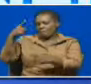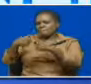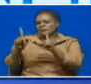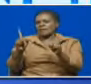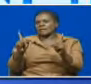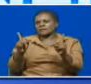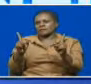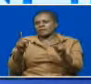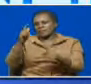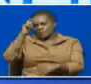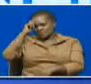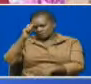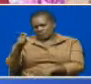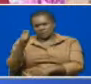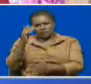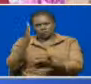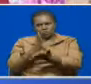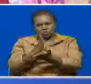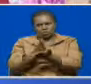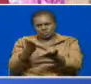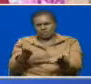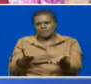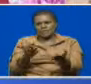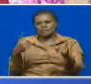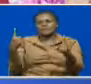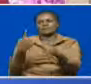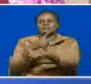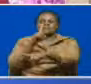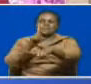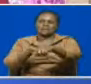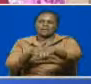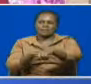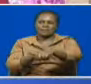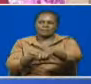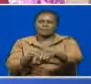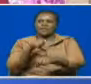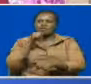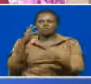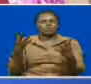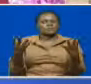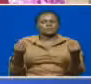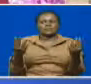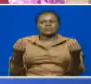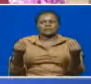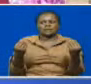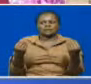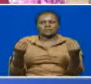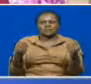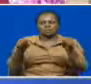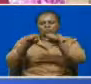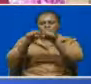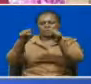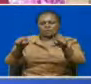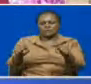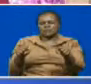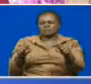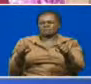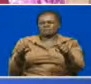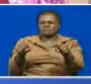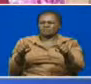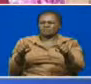have to respect the fact that these are different times. It's not easy for the society to